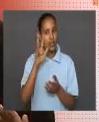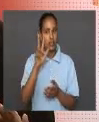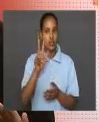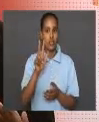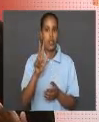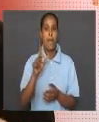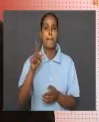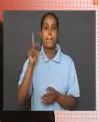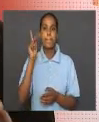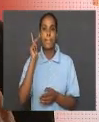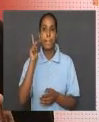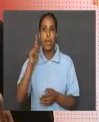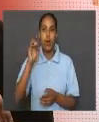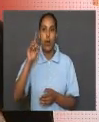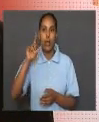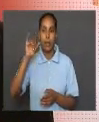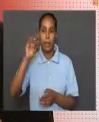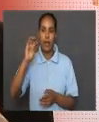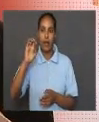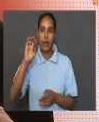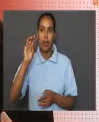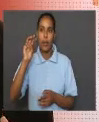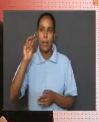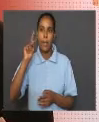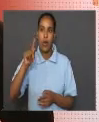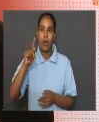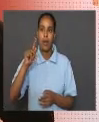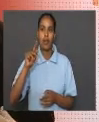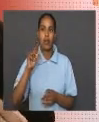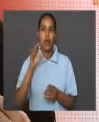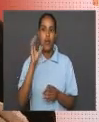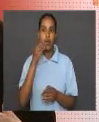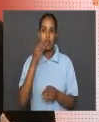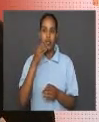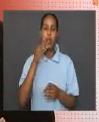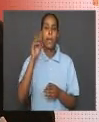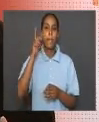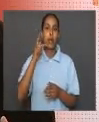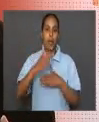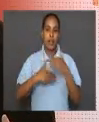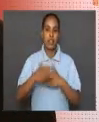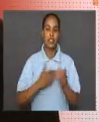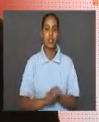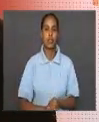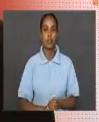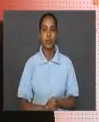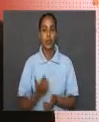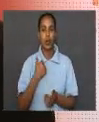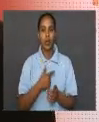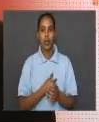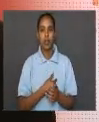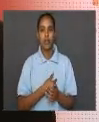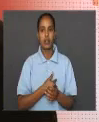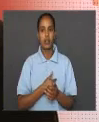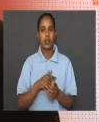three polymers that are produced through condensation polymerization. We are going to